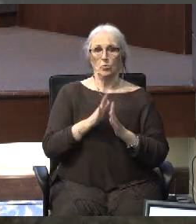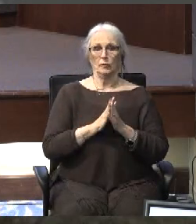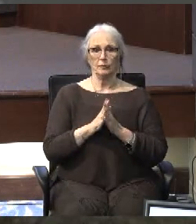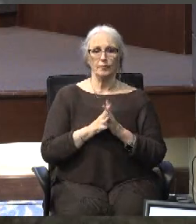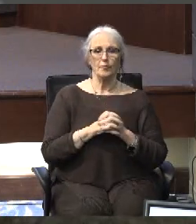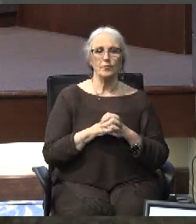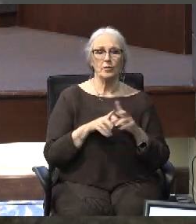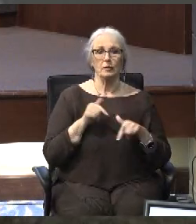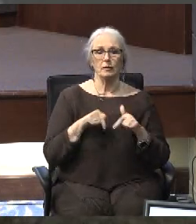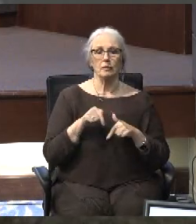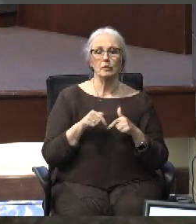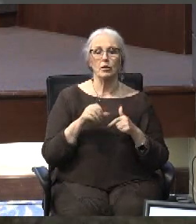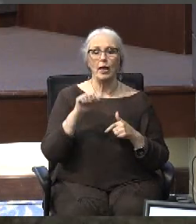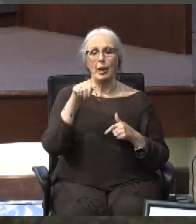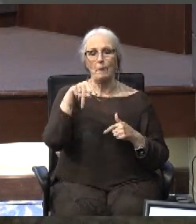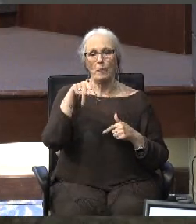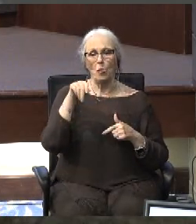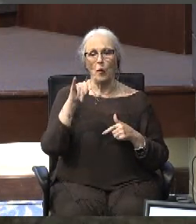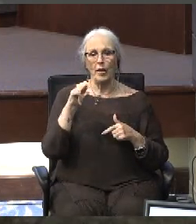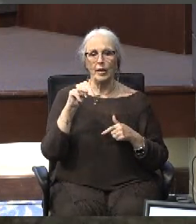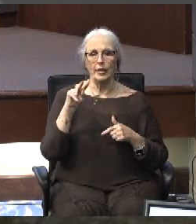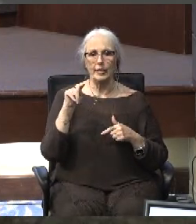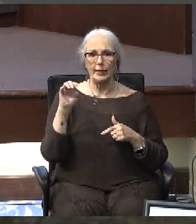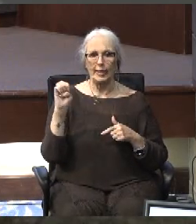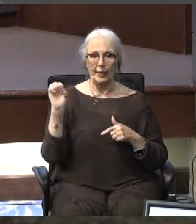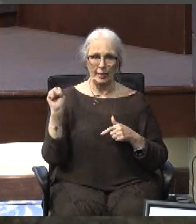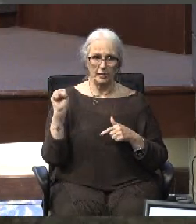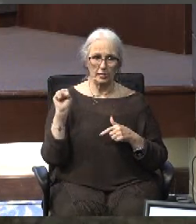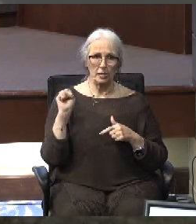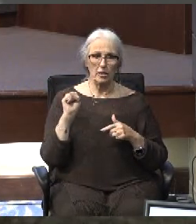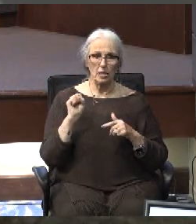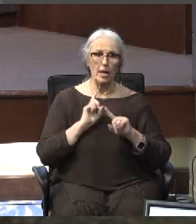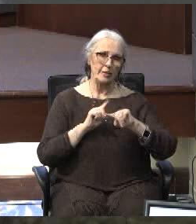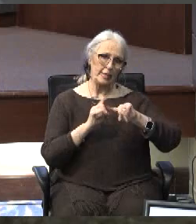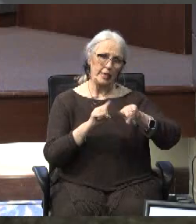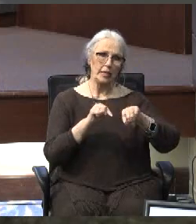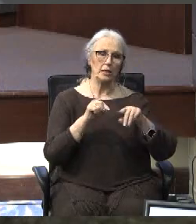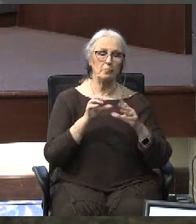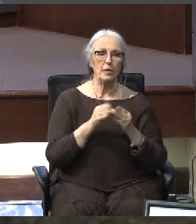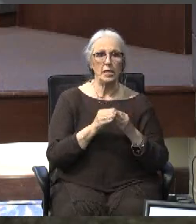know, our appointees attending meetings.